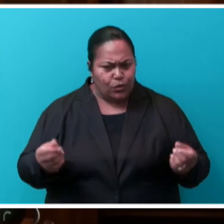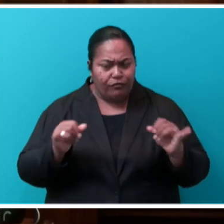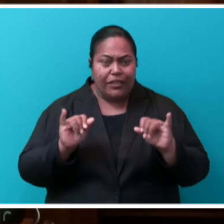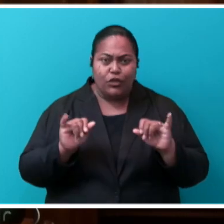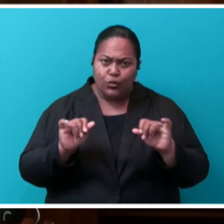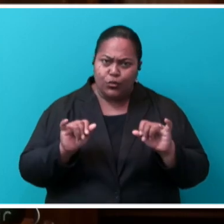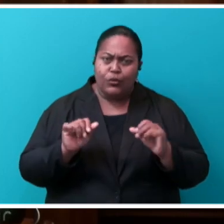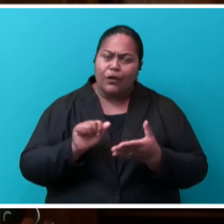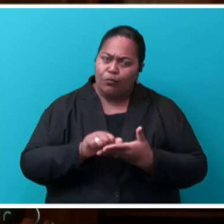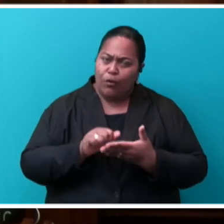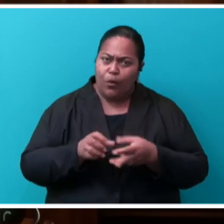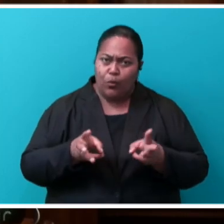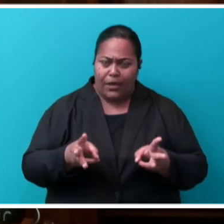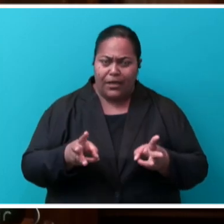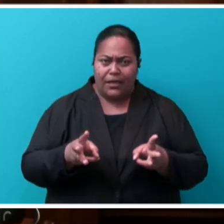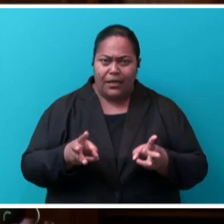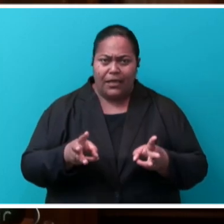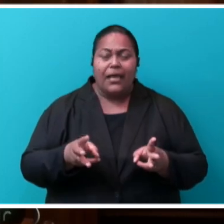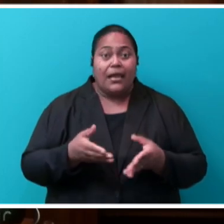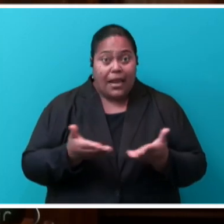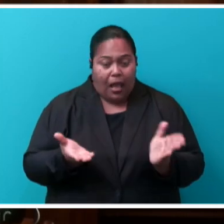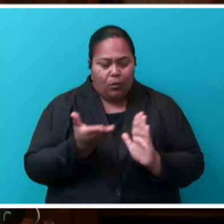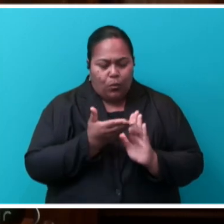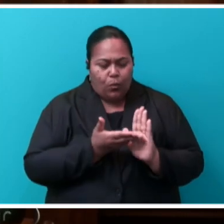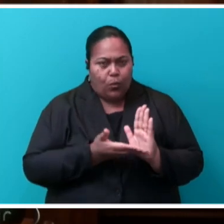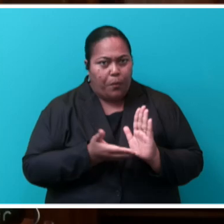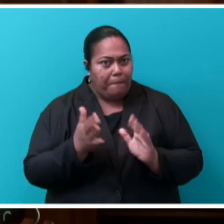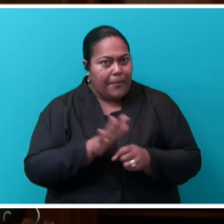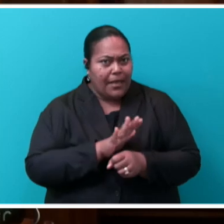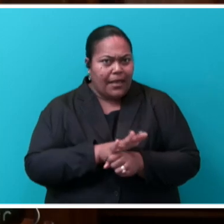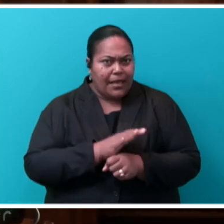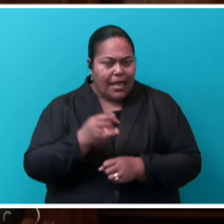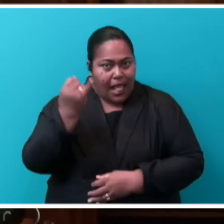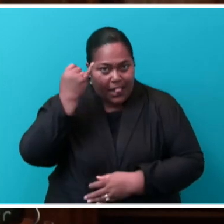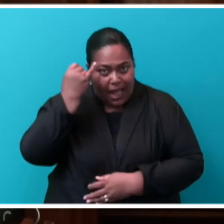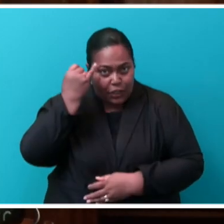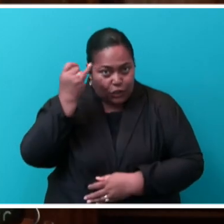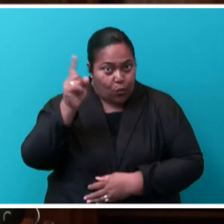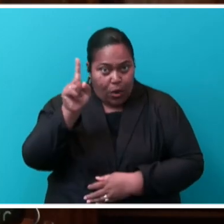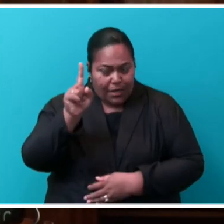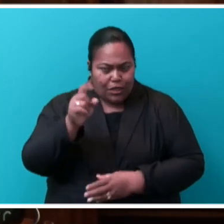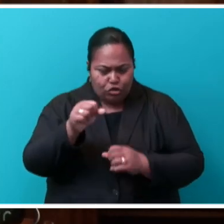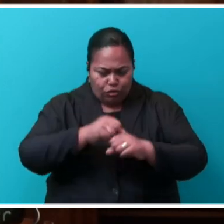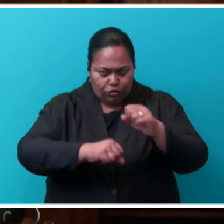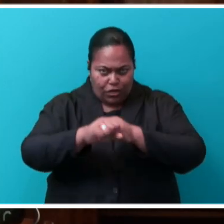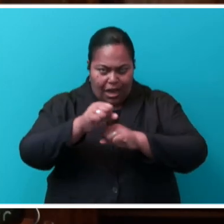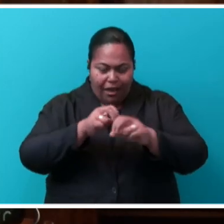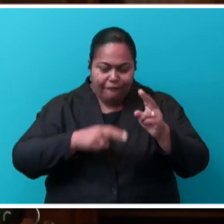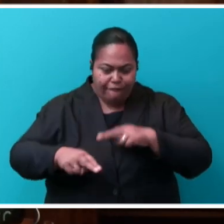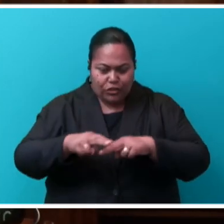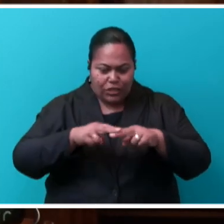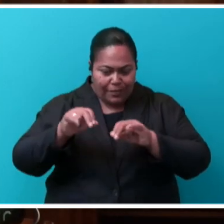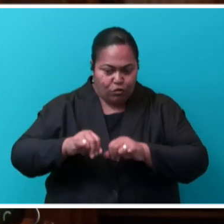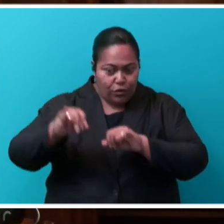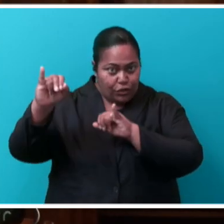effectively. Key measures in place: intelligence structure. The Fiji Immigration Department